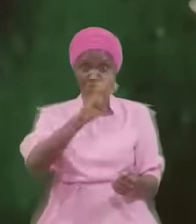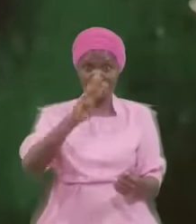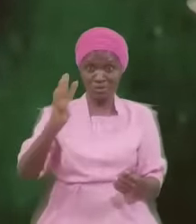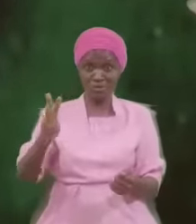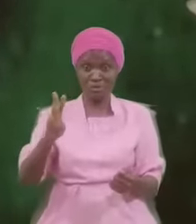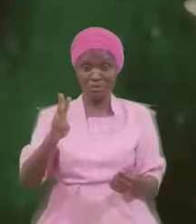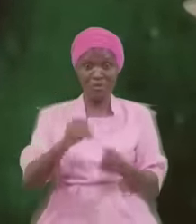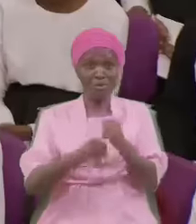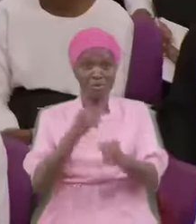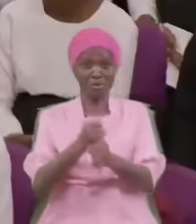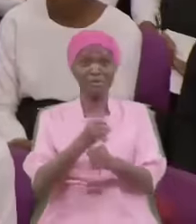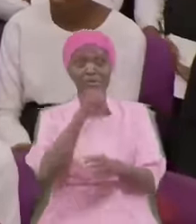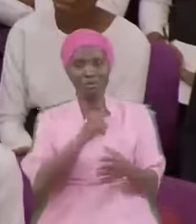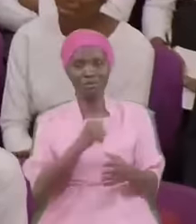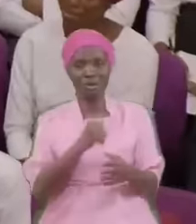Not me.